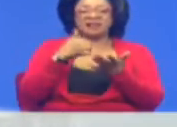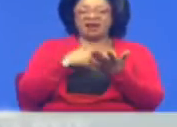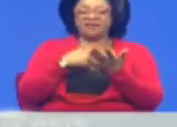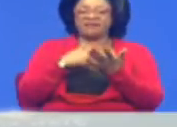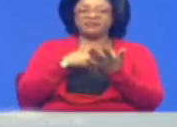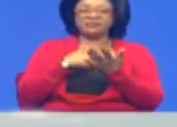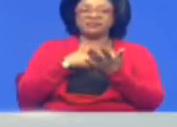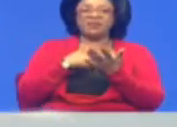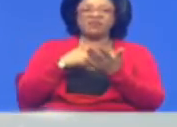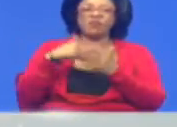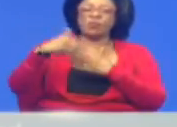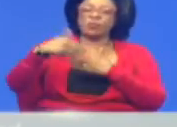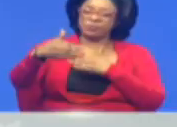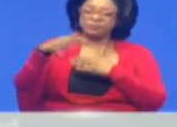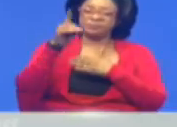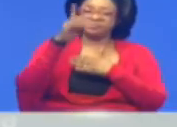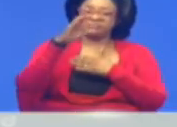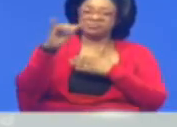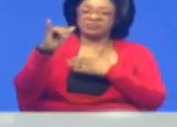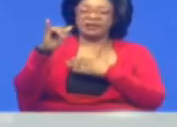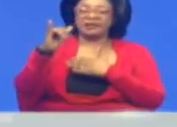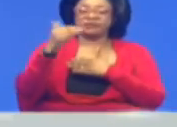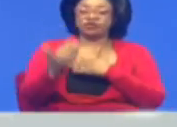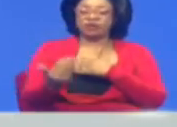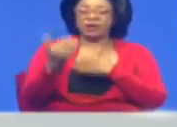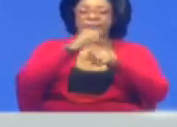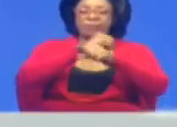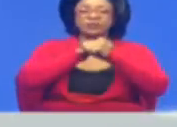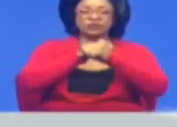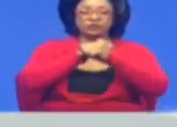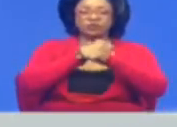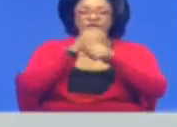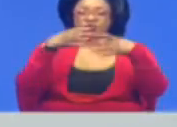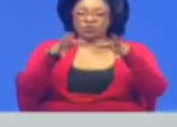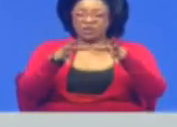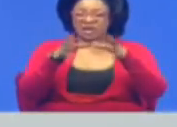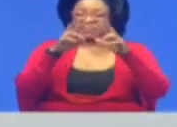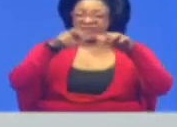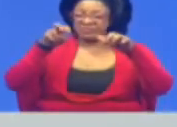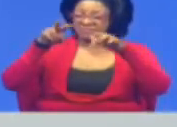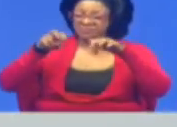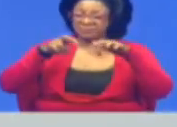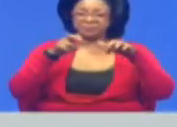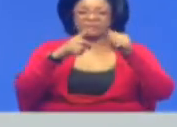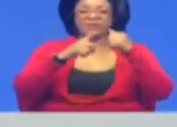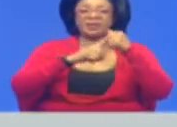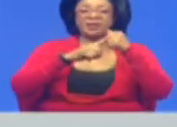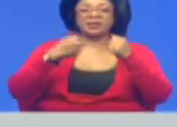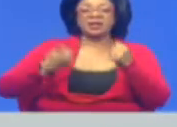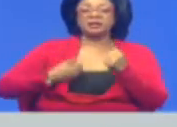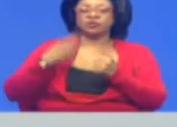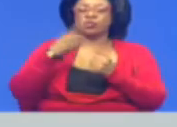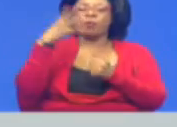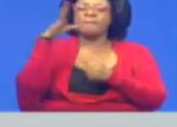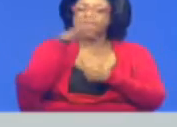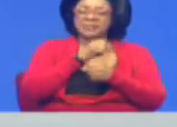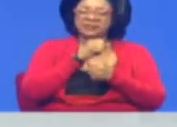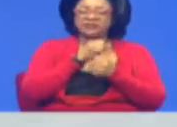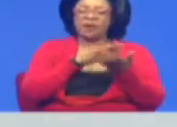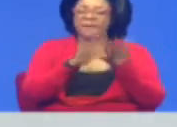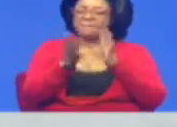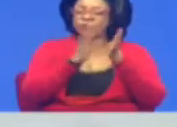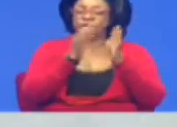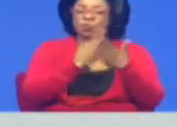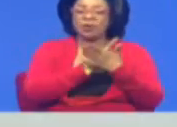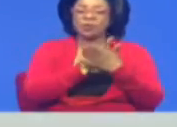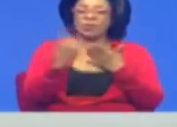end. The DCI's Child Protection Unit has been investigating an incident where six girls who had been missing for almost a week were